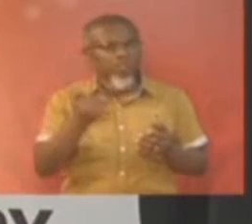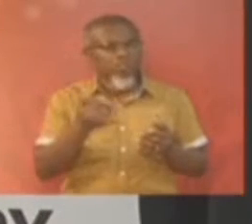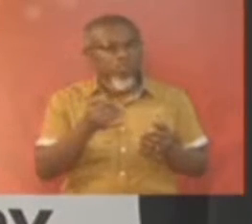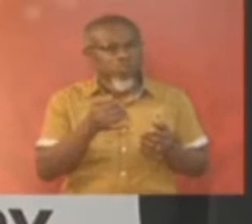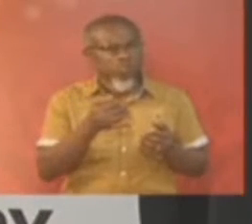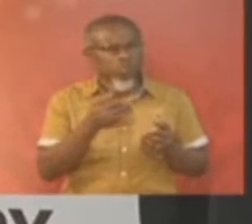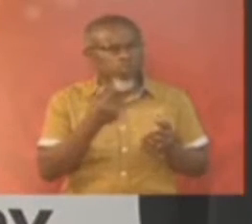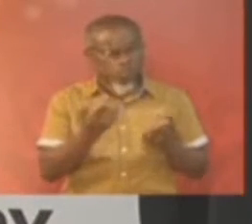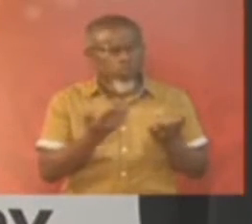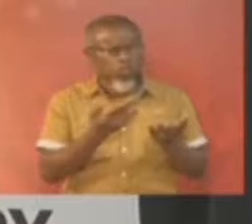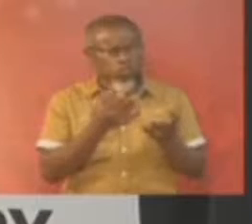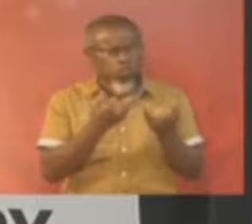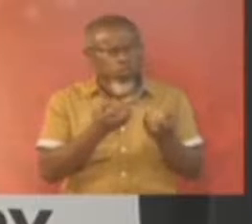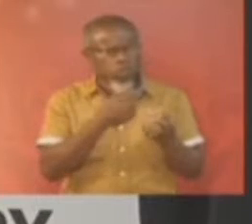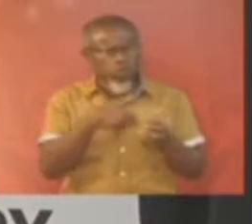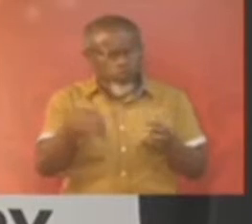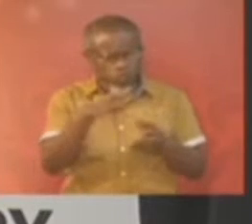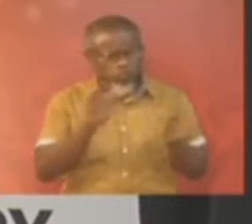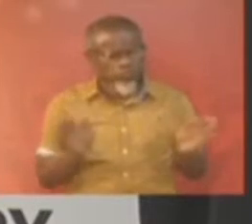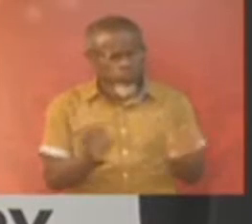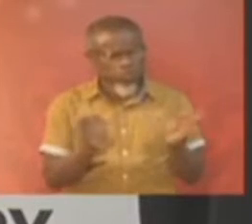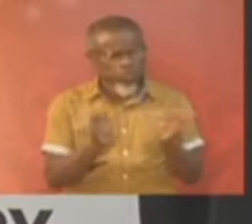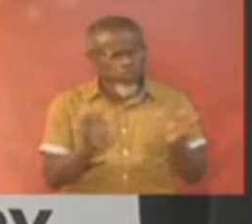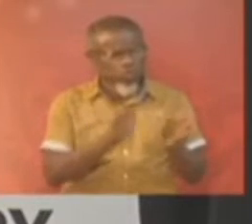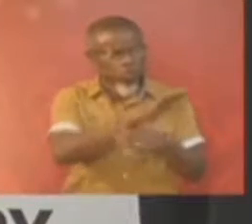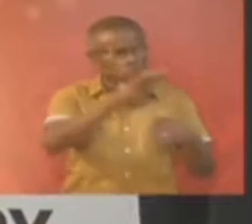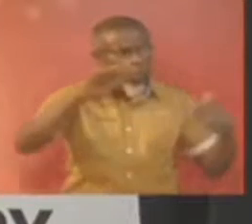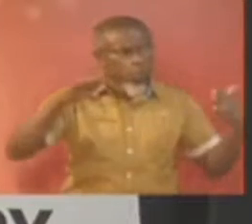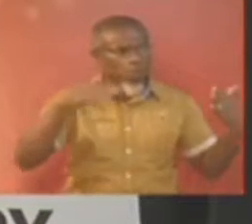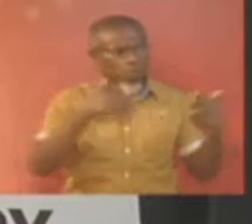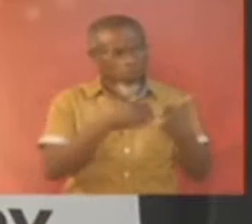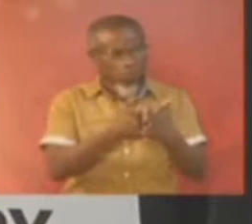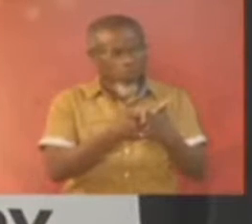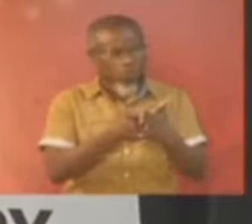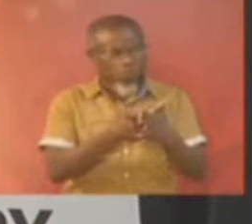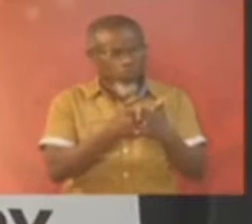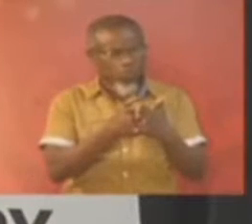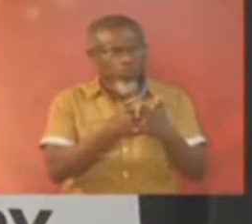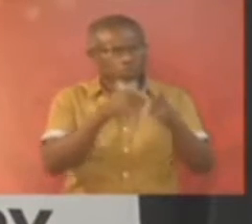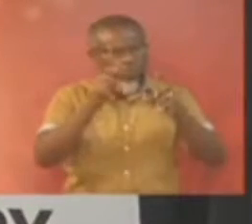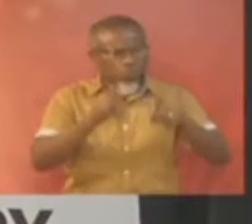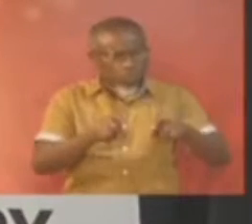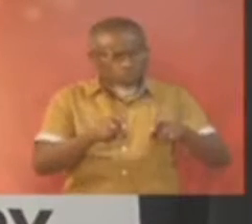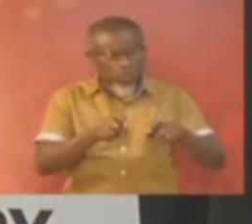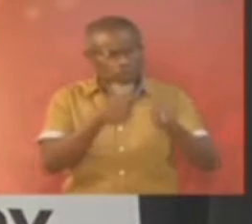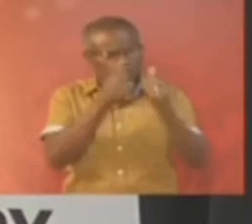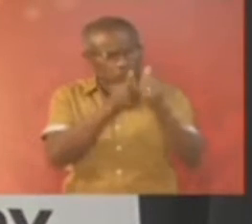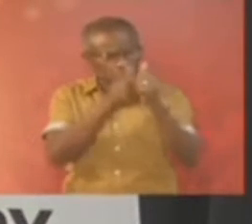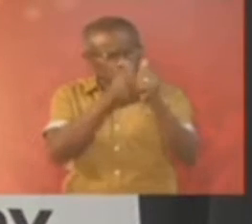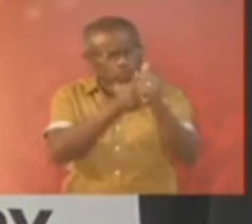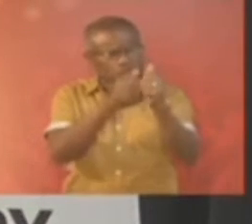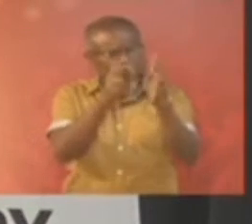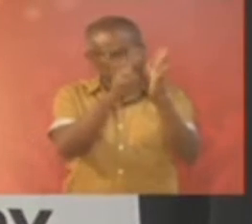to people living in those counties, but to everyone, that while we gather, while we move around a little more,